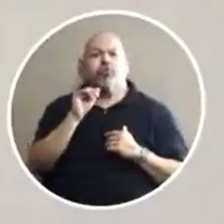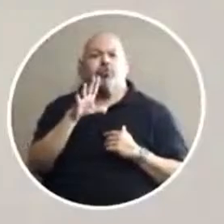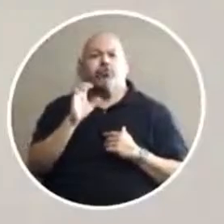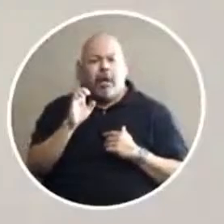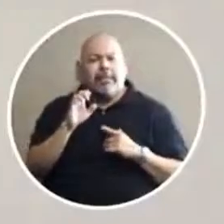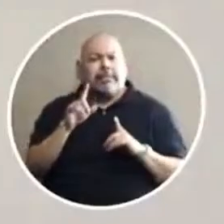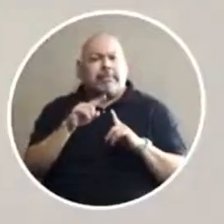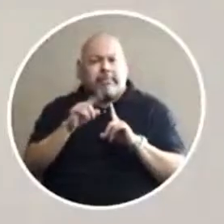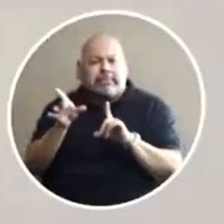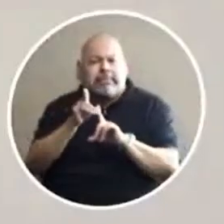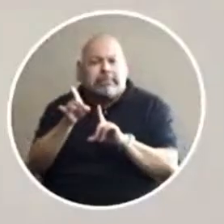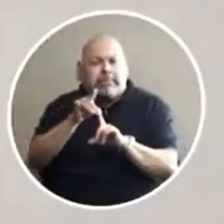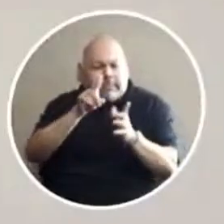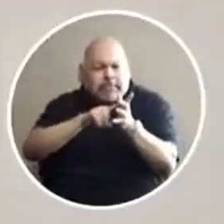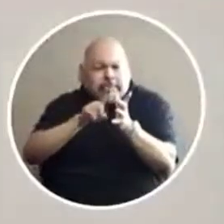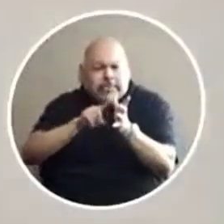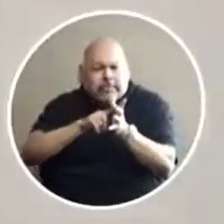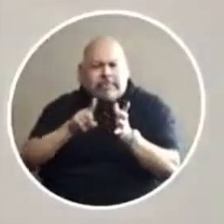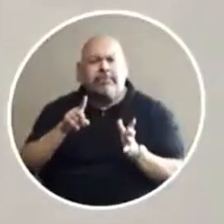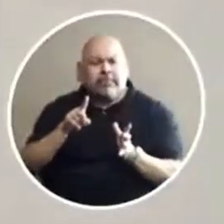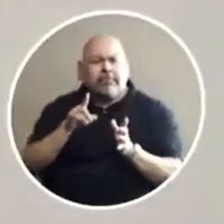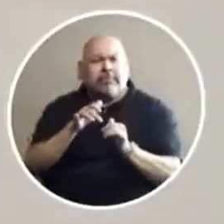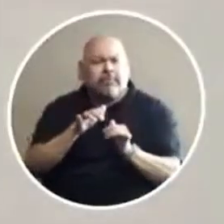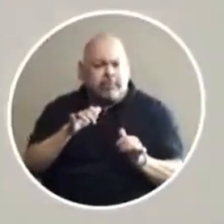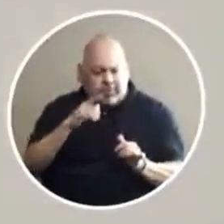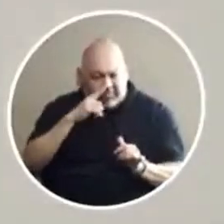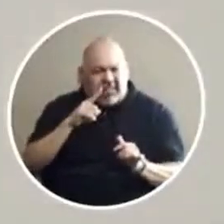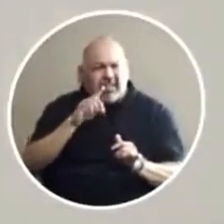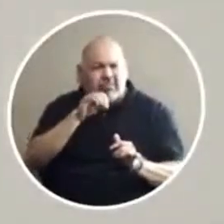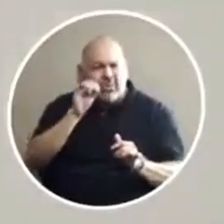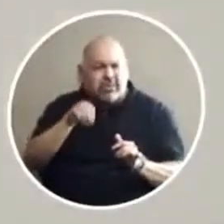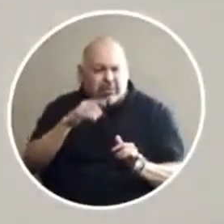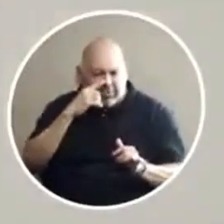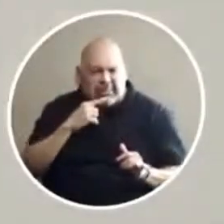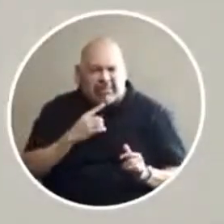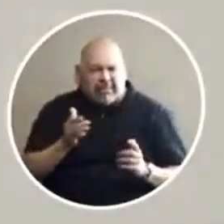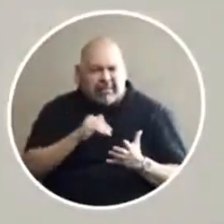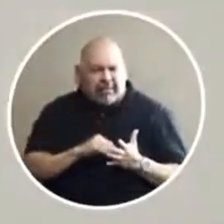Can you repeat the list of percentages for media?